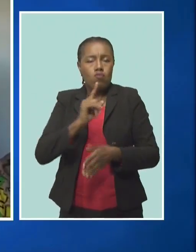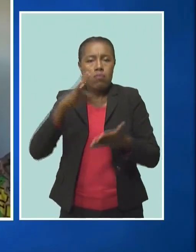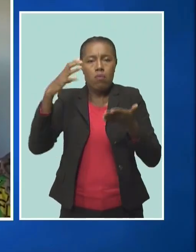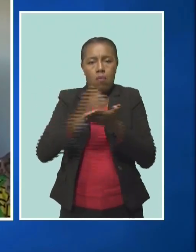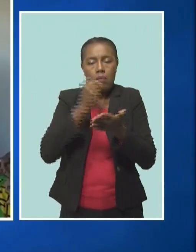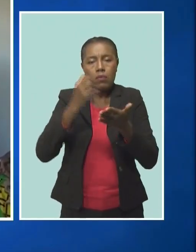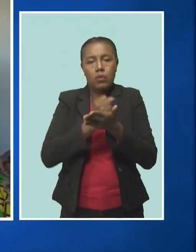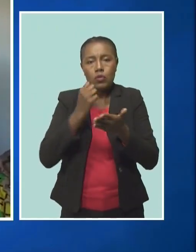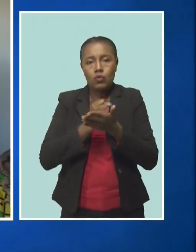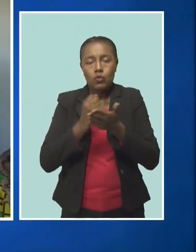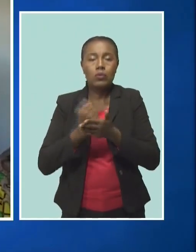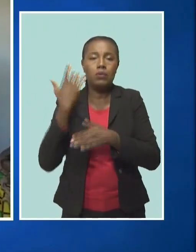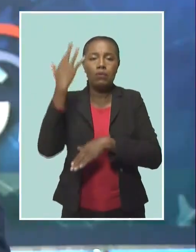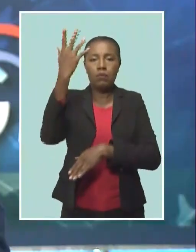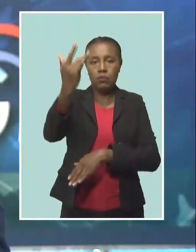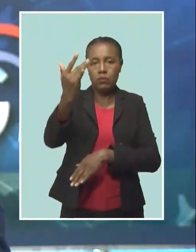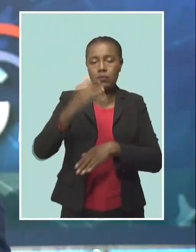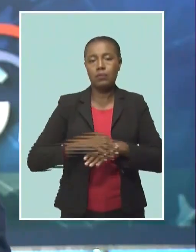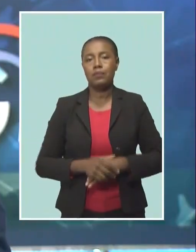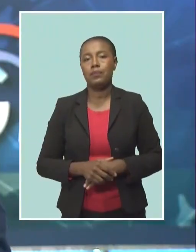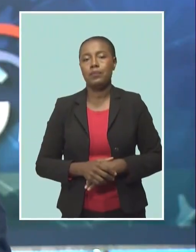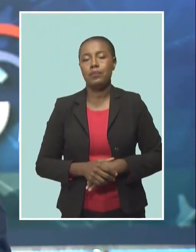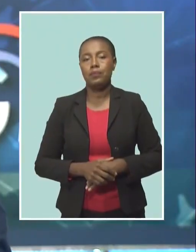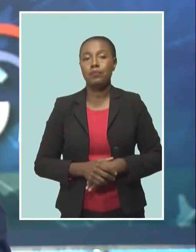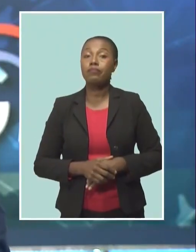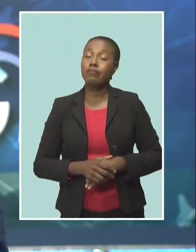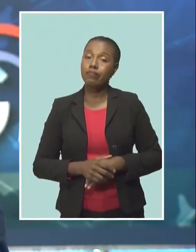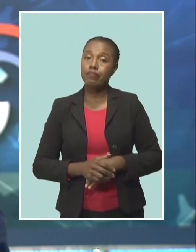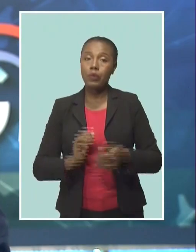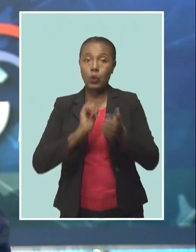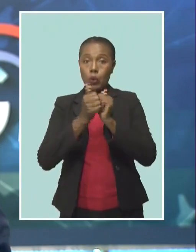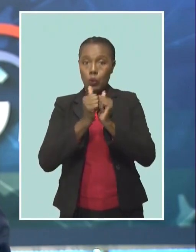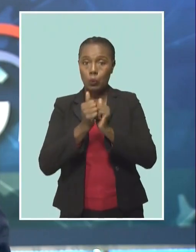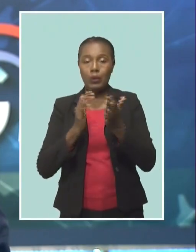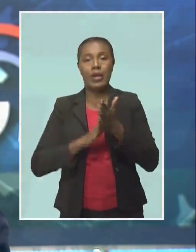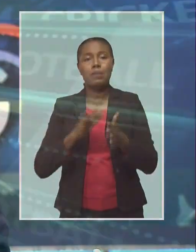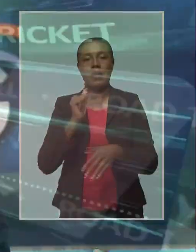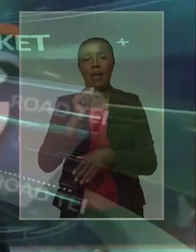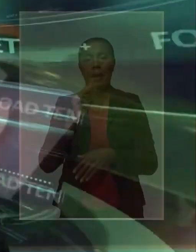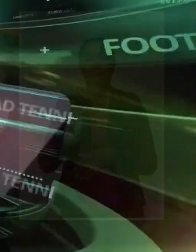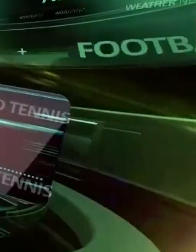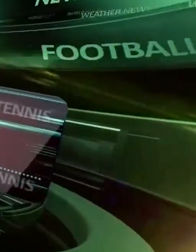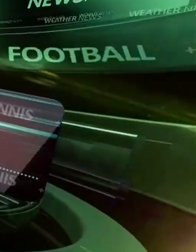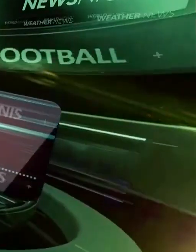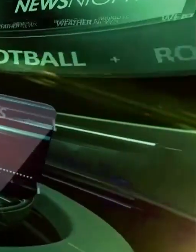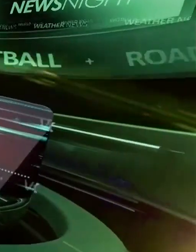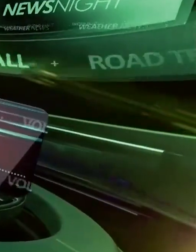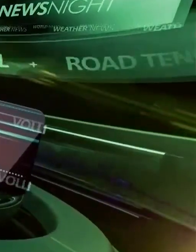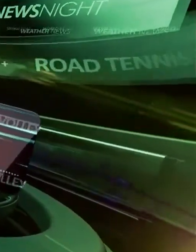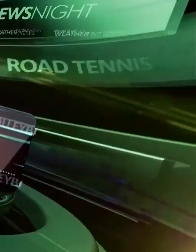to shape our future. Well, sports is just ahead with Anne-Marie Burke.